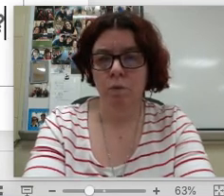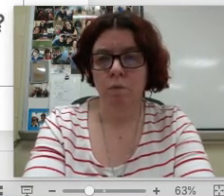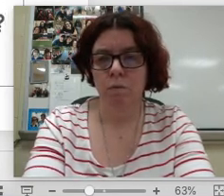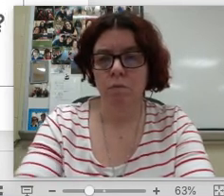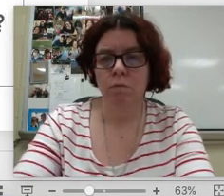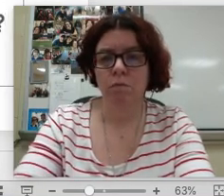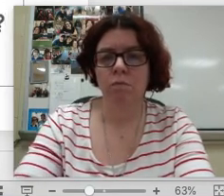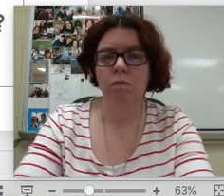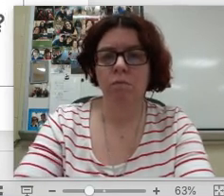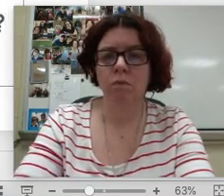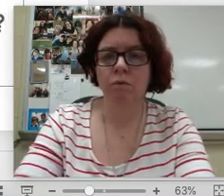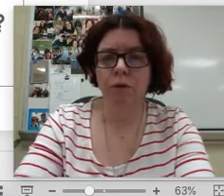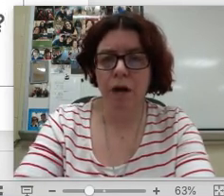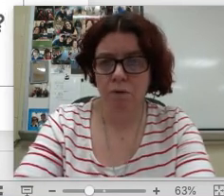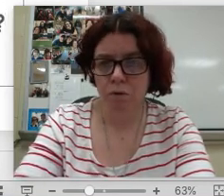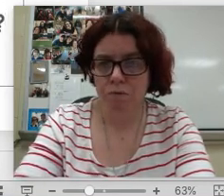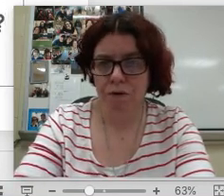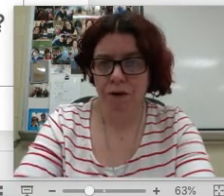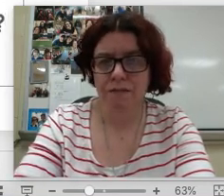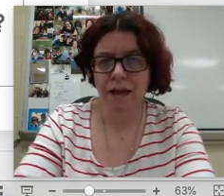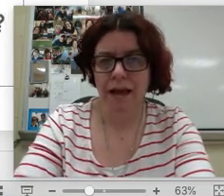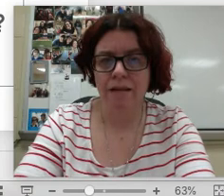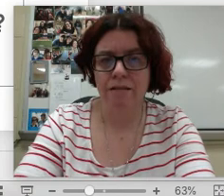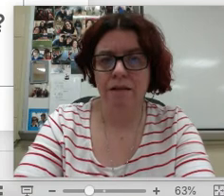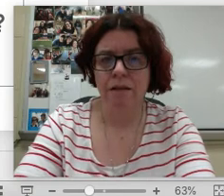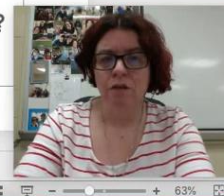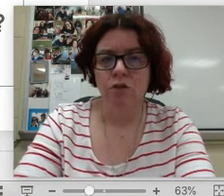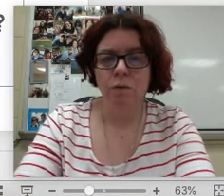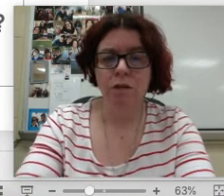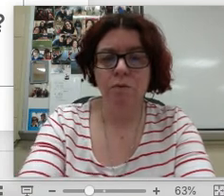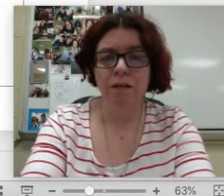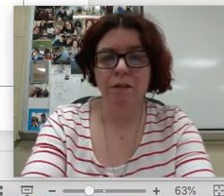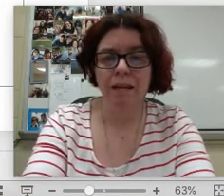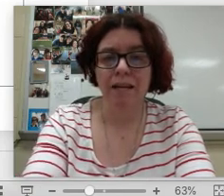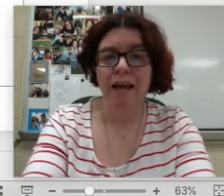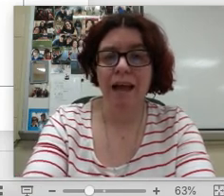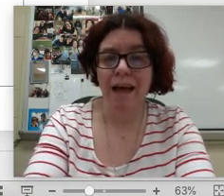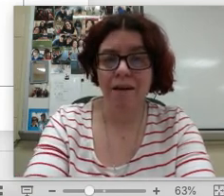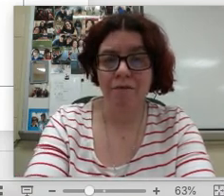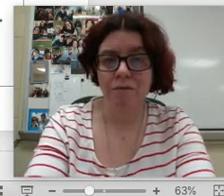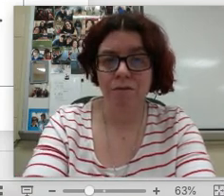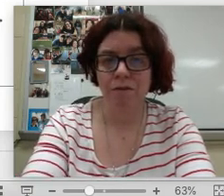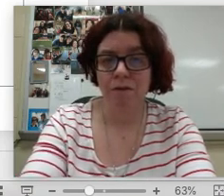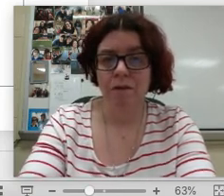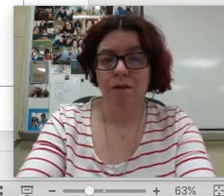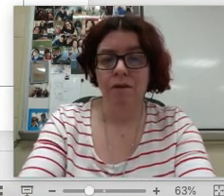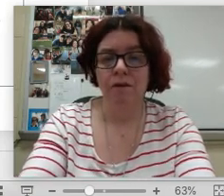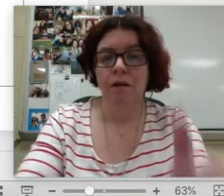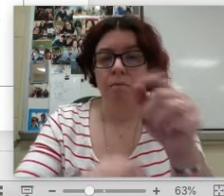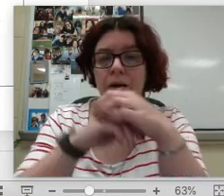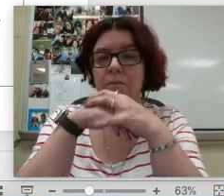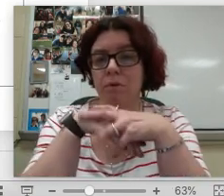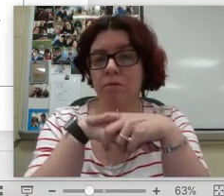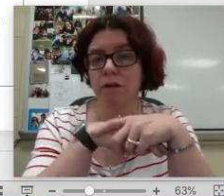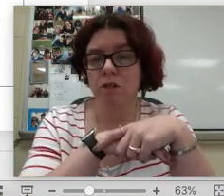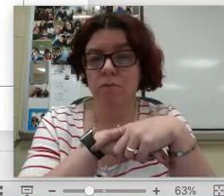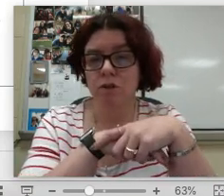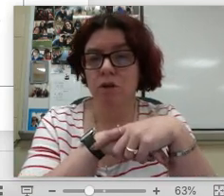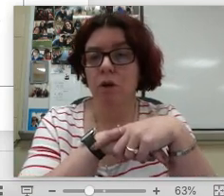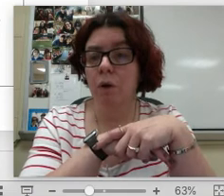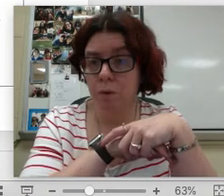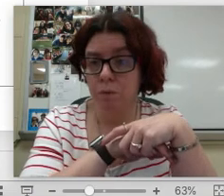Who? But we forgot a word. We forgot this has. So we need to put that at the beginning. Have my blue and